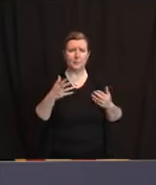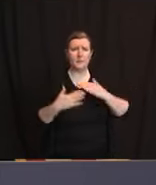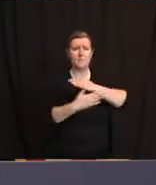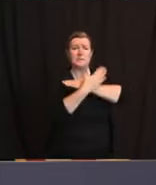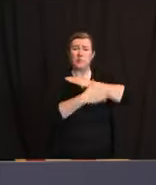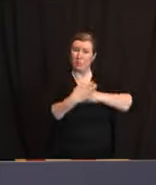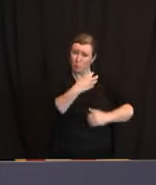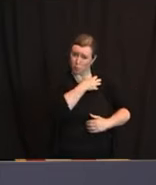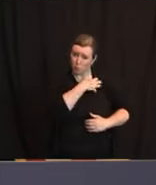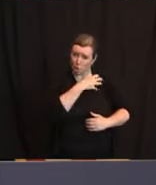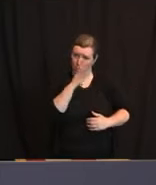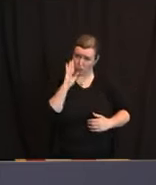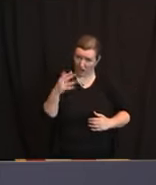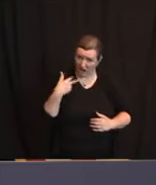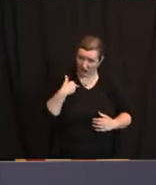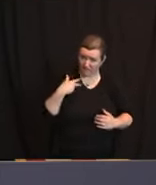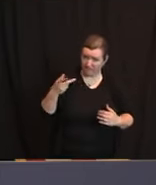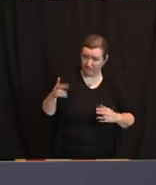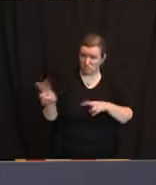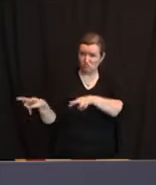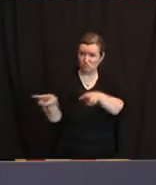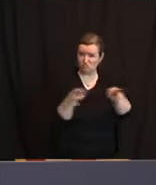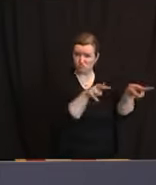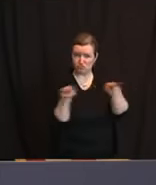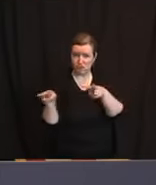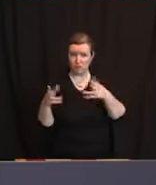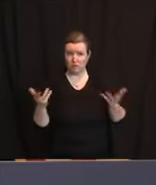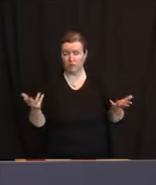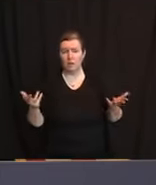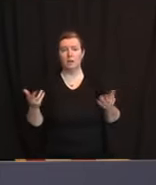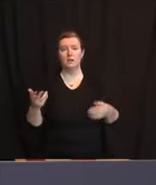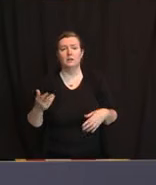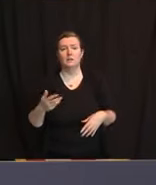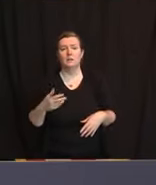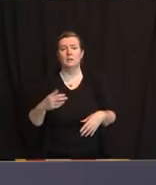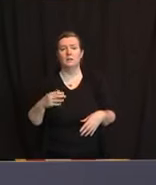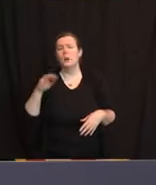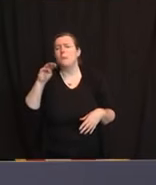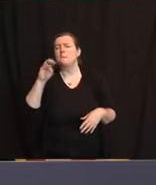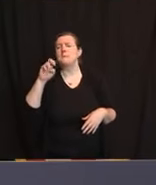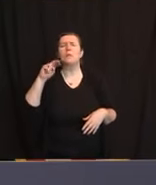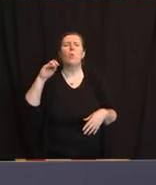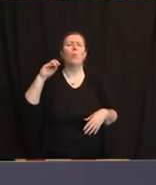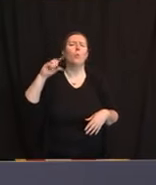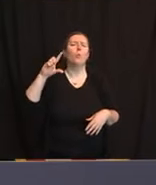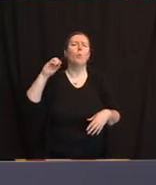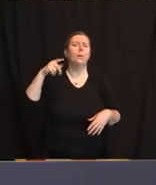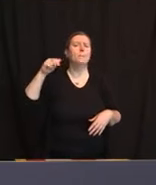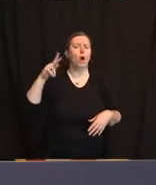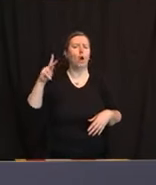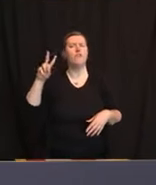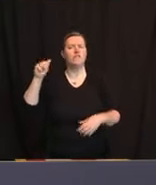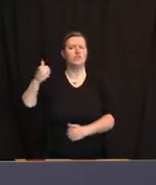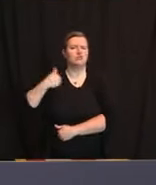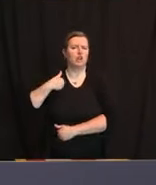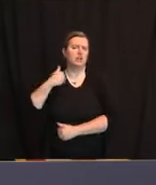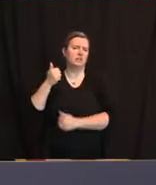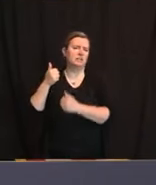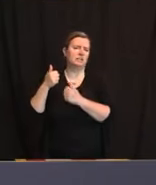look? There was a nurse's aide at the Menlo Park facility who died. She's the second of the frontline staff there who